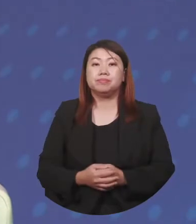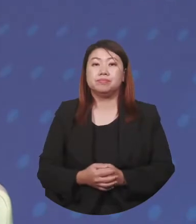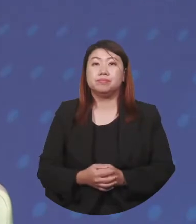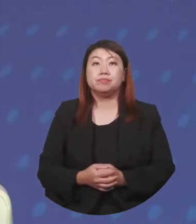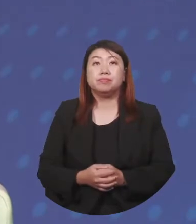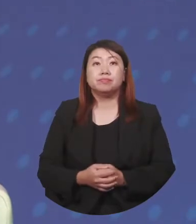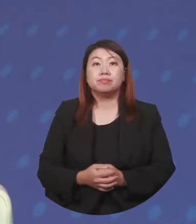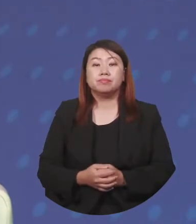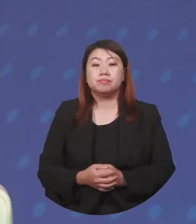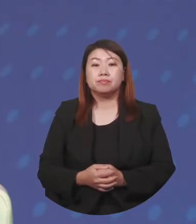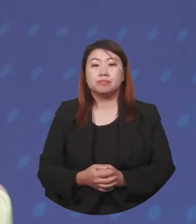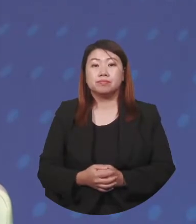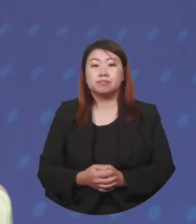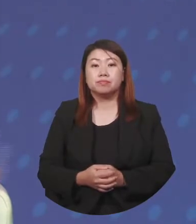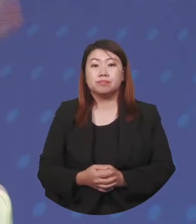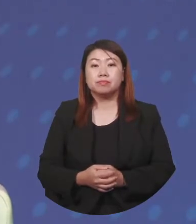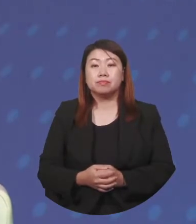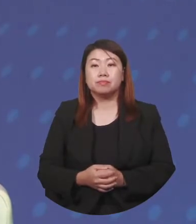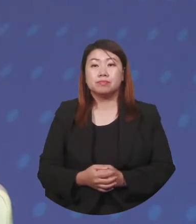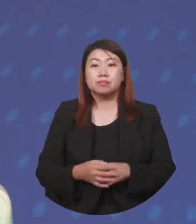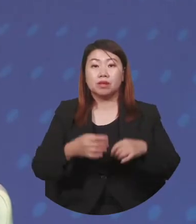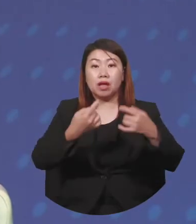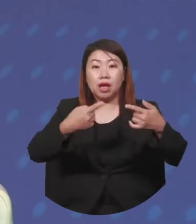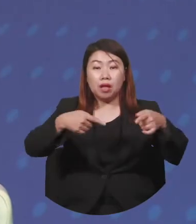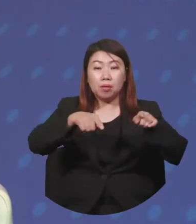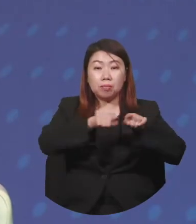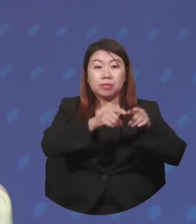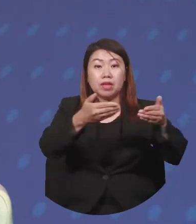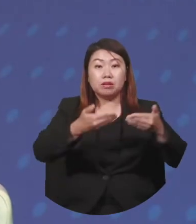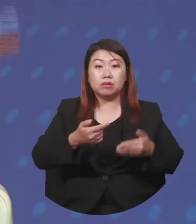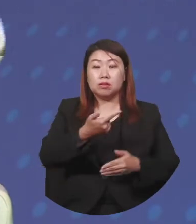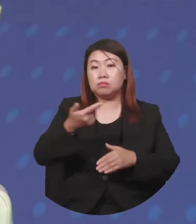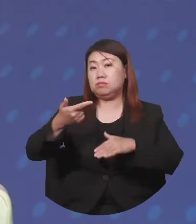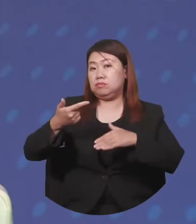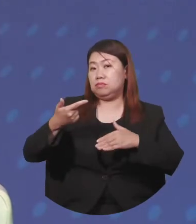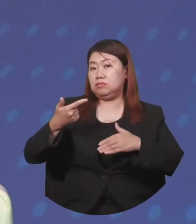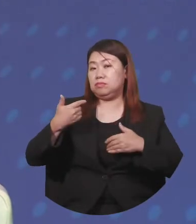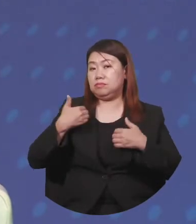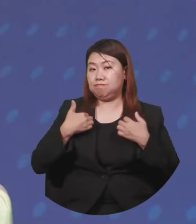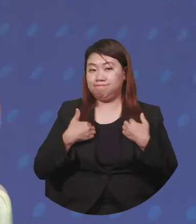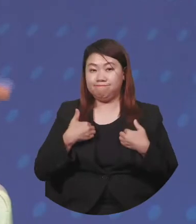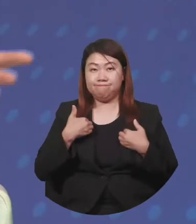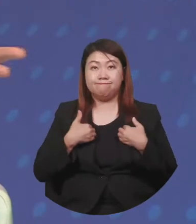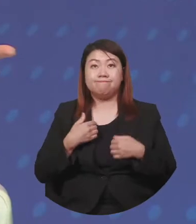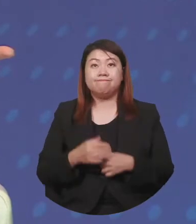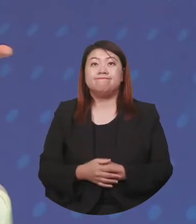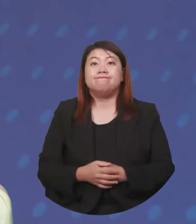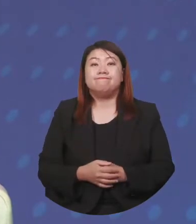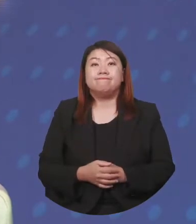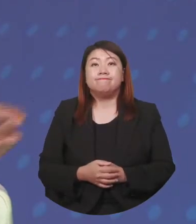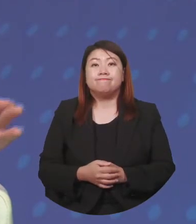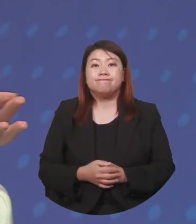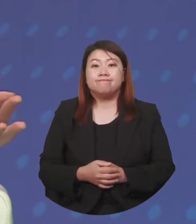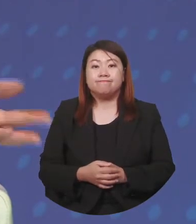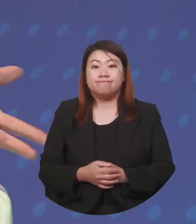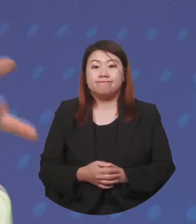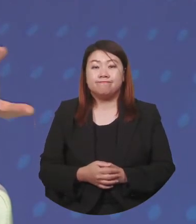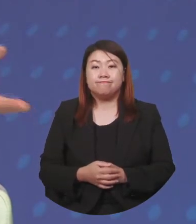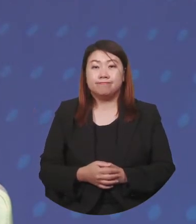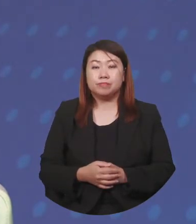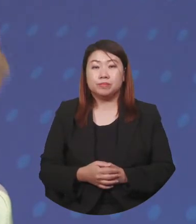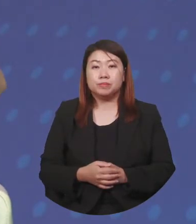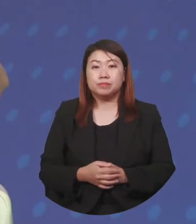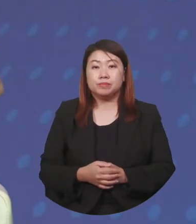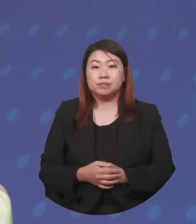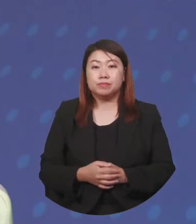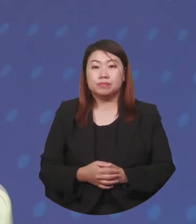so thrilled to be in this company. Just before answering the question about how can partnership put the SDGs